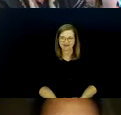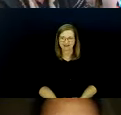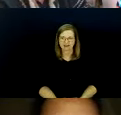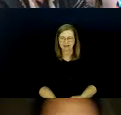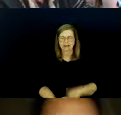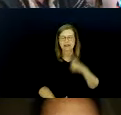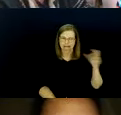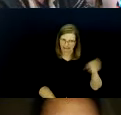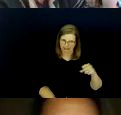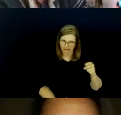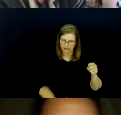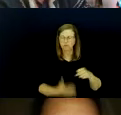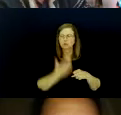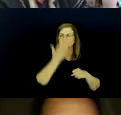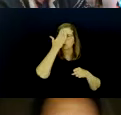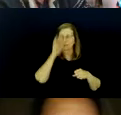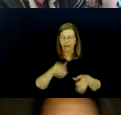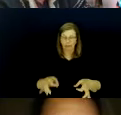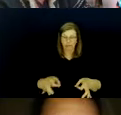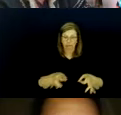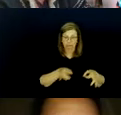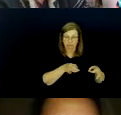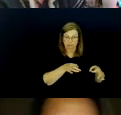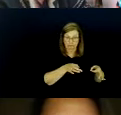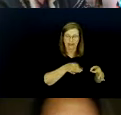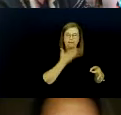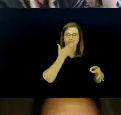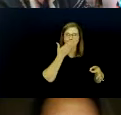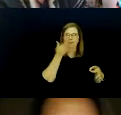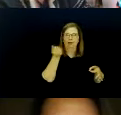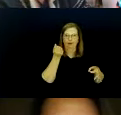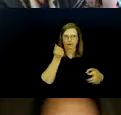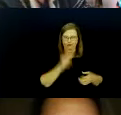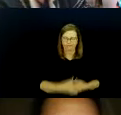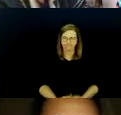Absolutely, because we know the earlier the better.